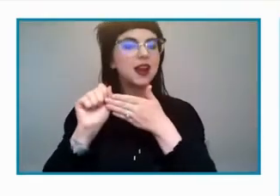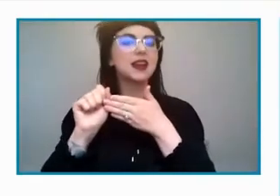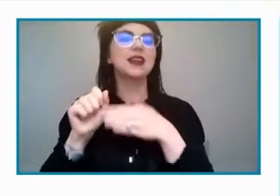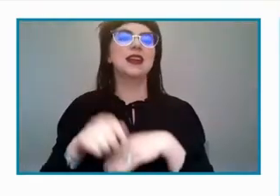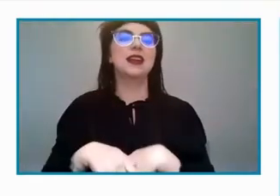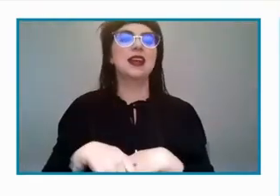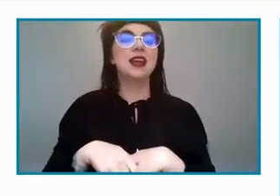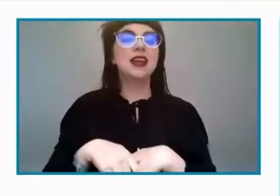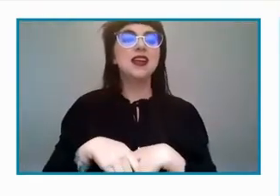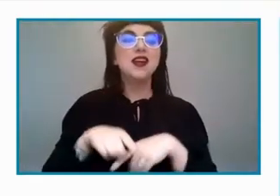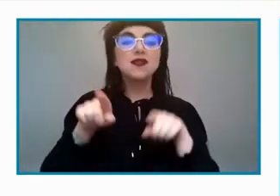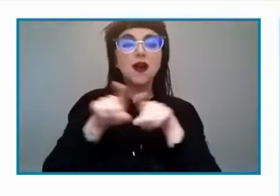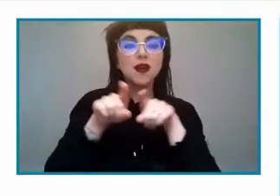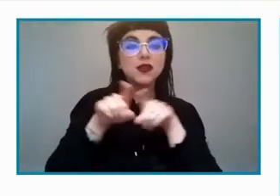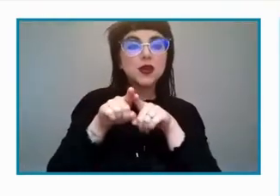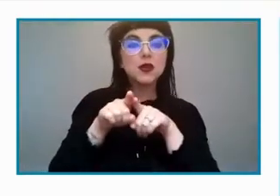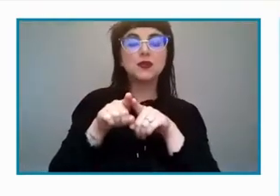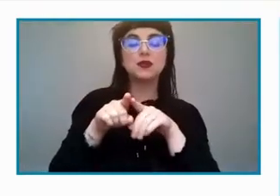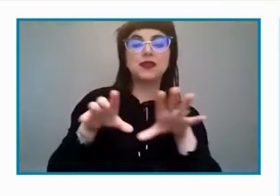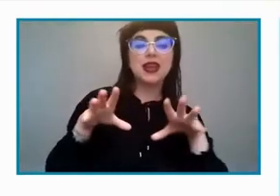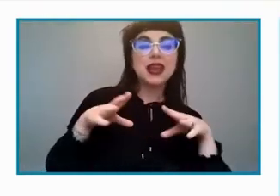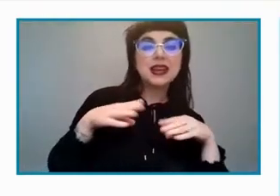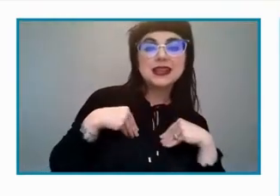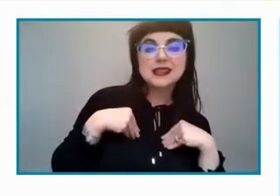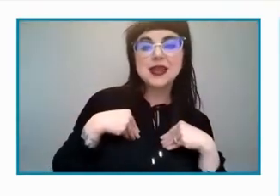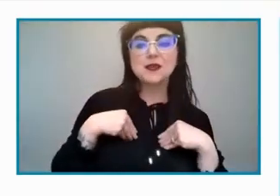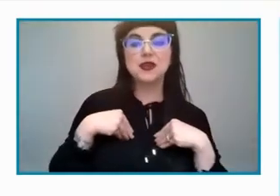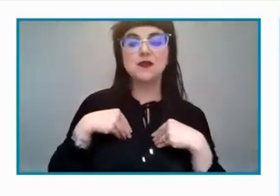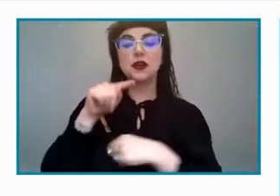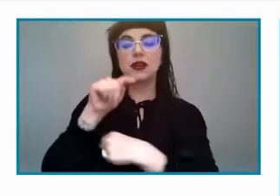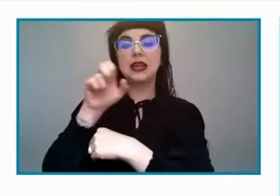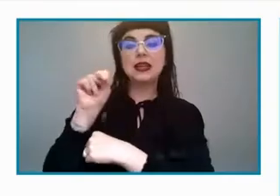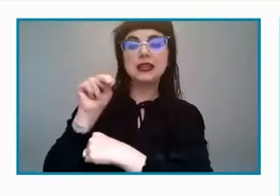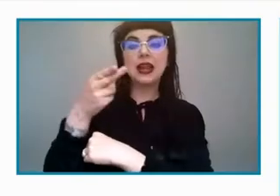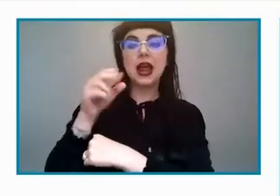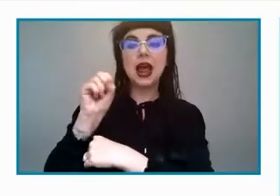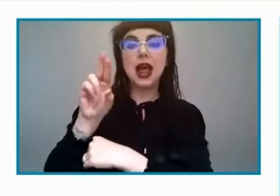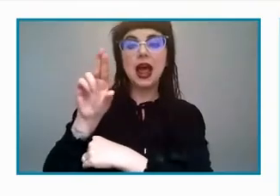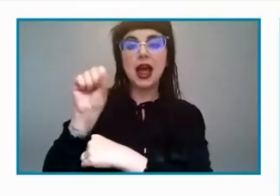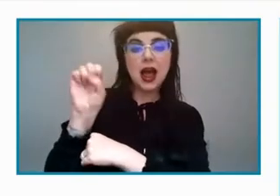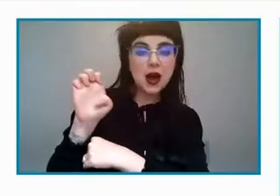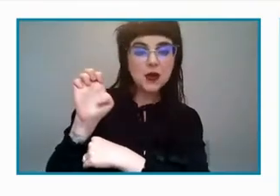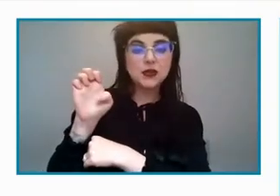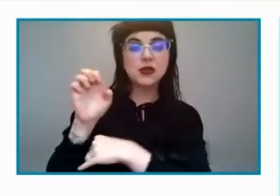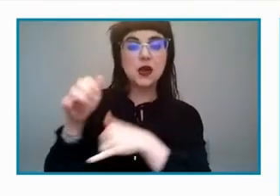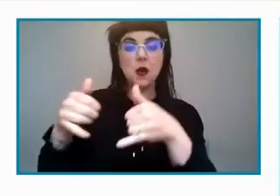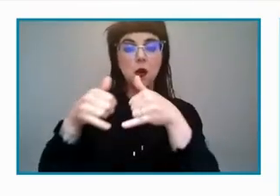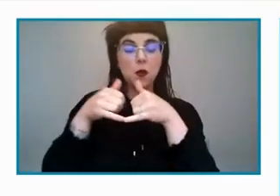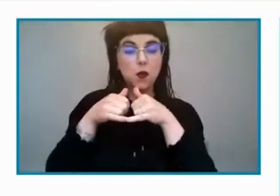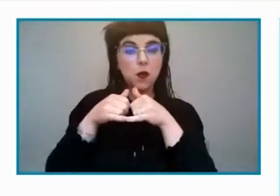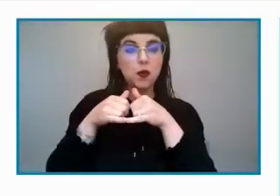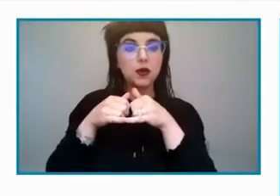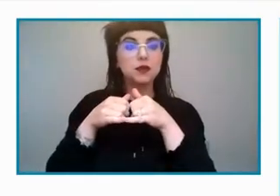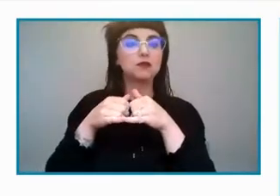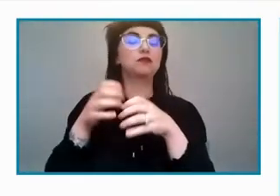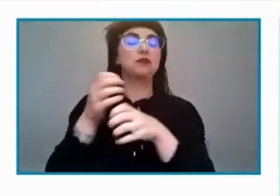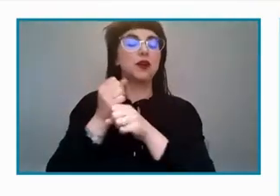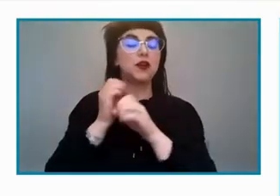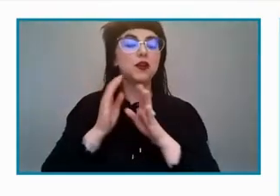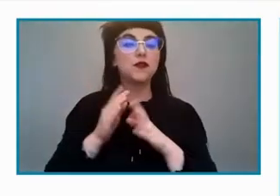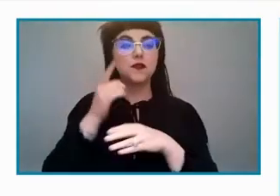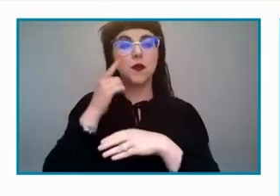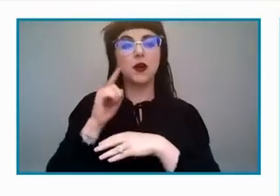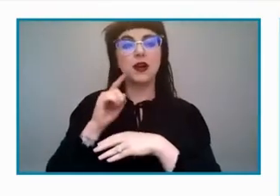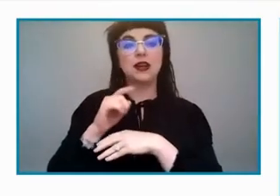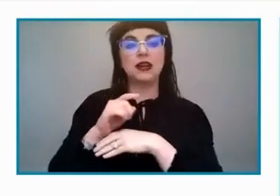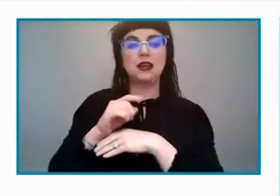accepted participant in Tin House Magazine's Writers' Workshop for Short Fiction. In addition to her role as Program Director, she serves as